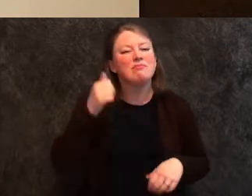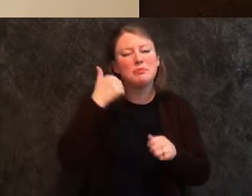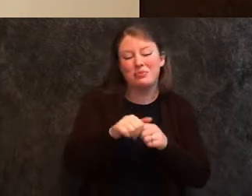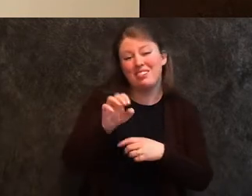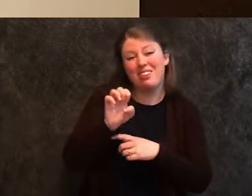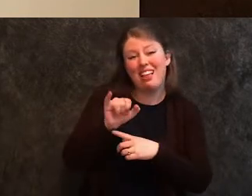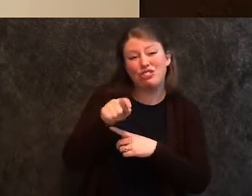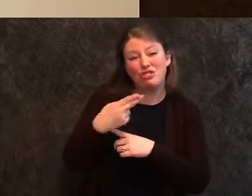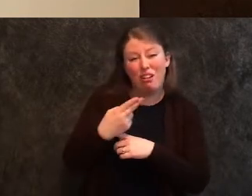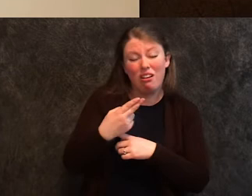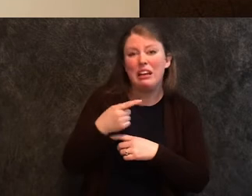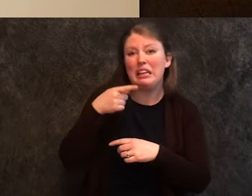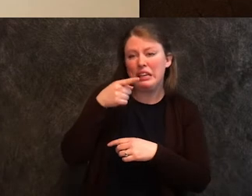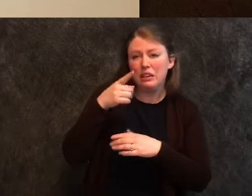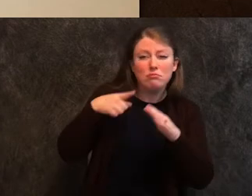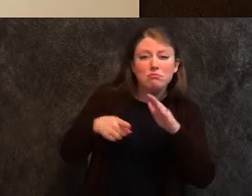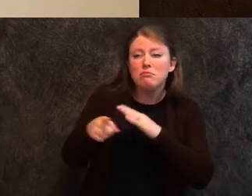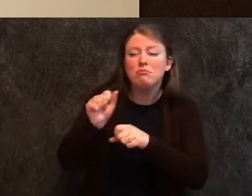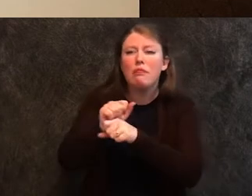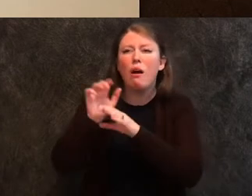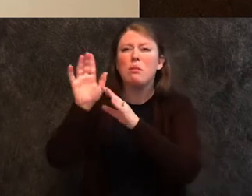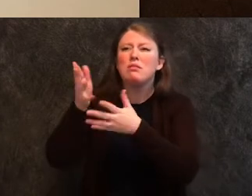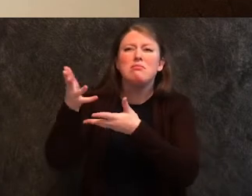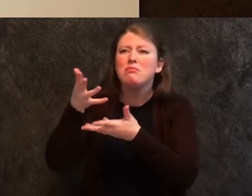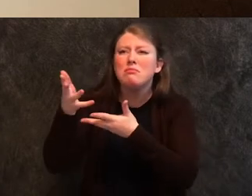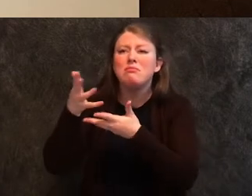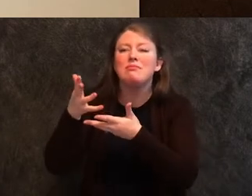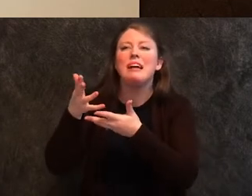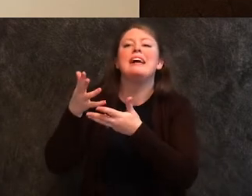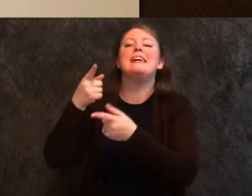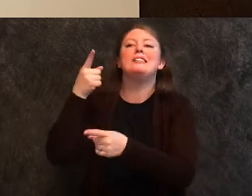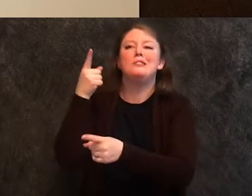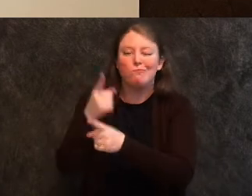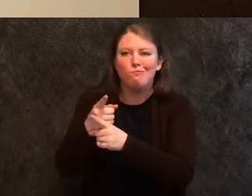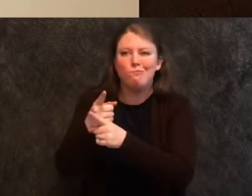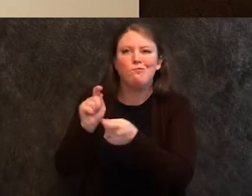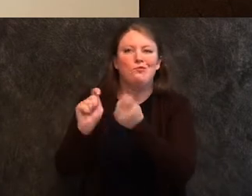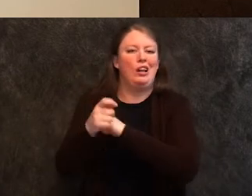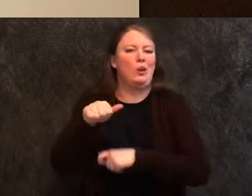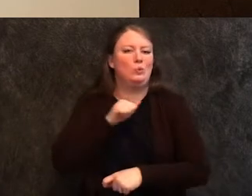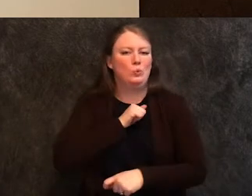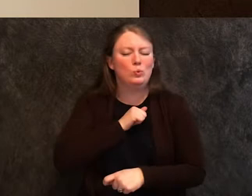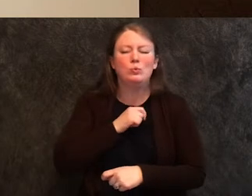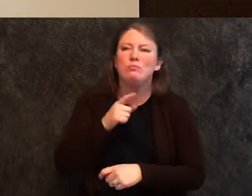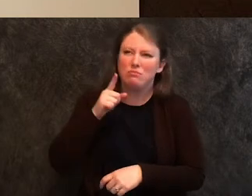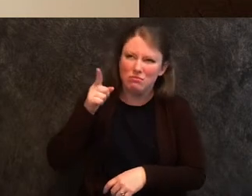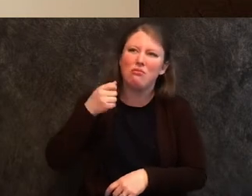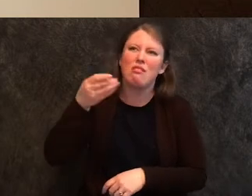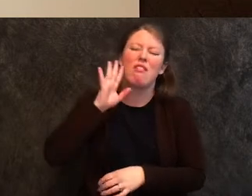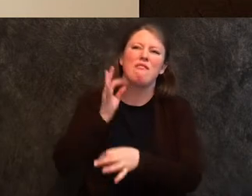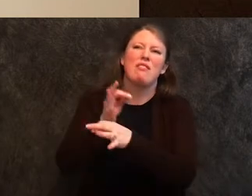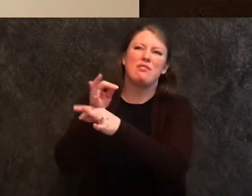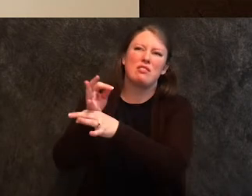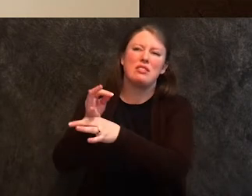that he had an accurate assessment that he has done a lot of things for the Lord. The Lord has been faithful to him. The Lord has protected him. The Lord has done everything he said. Then